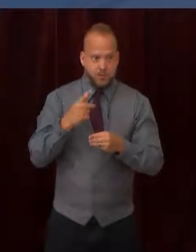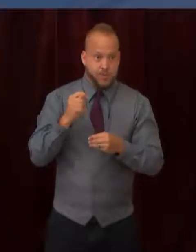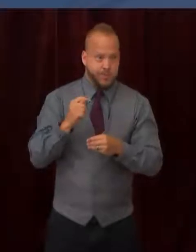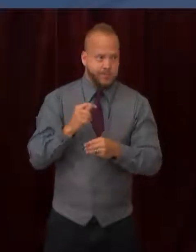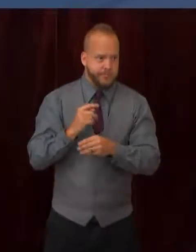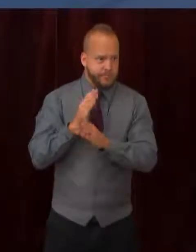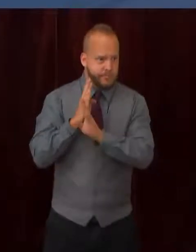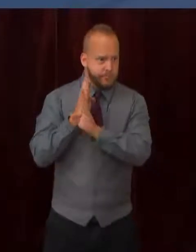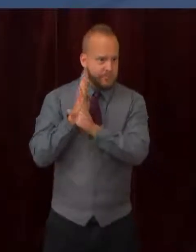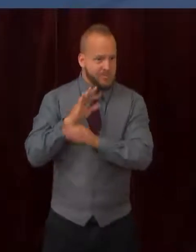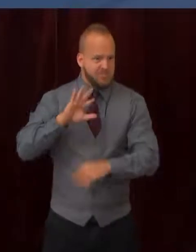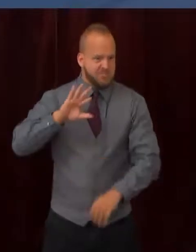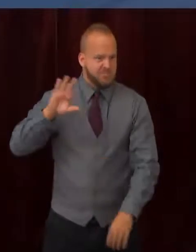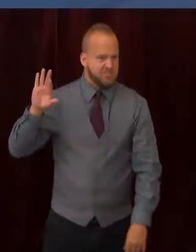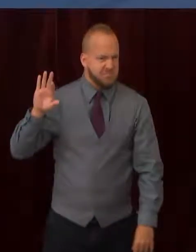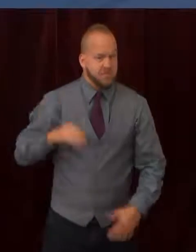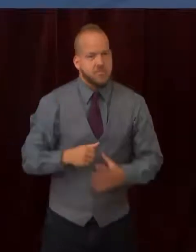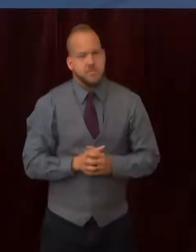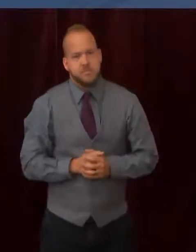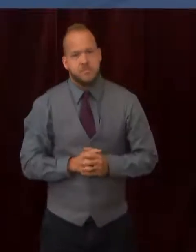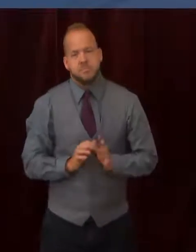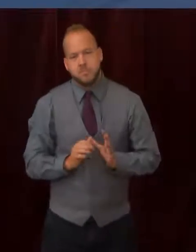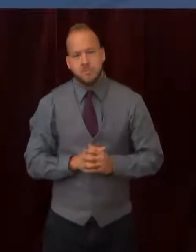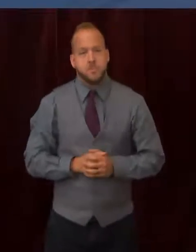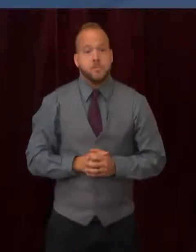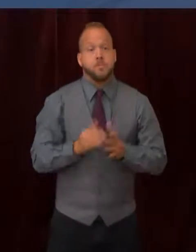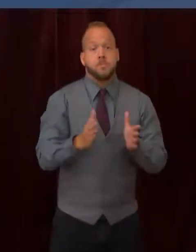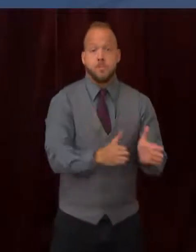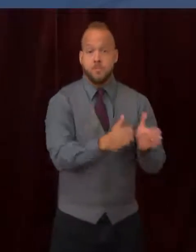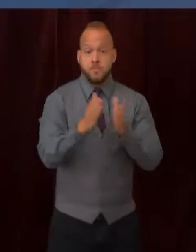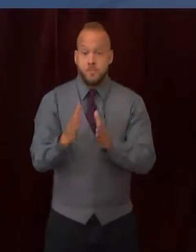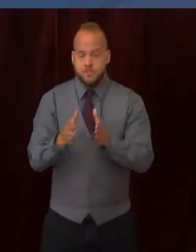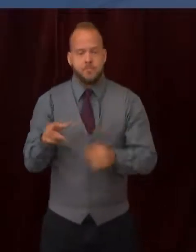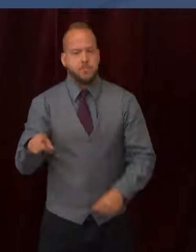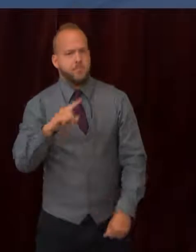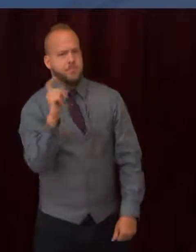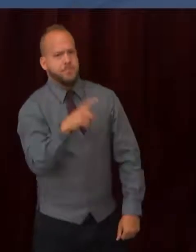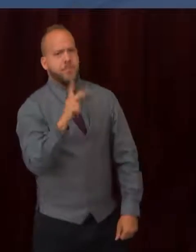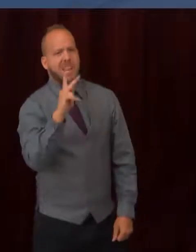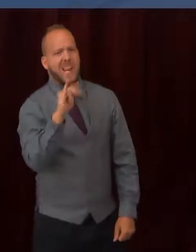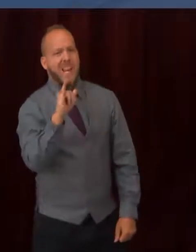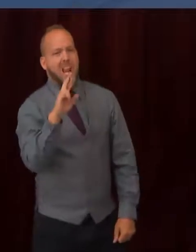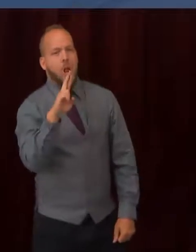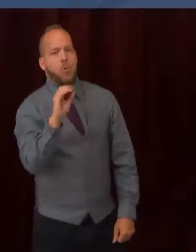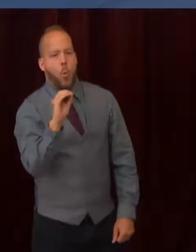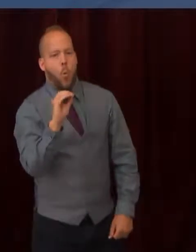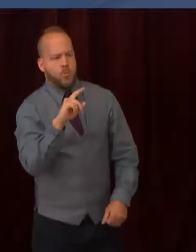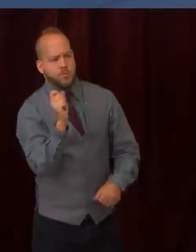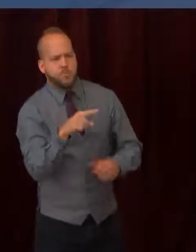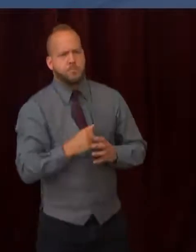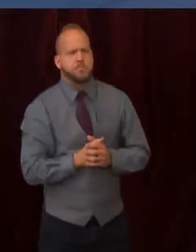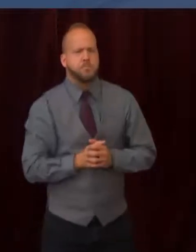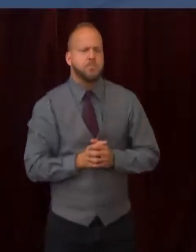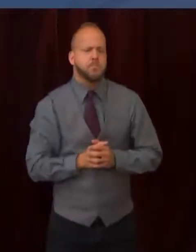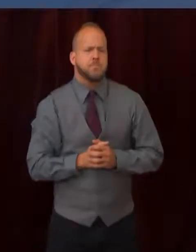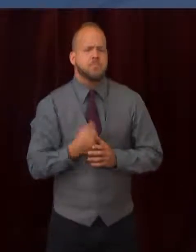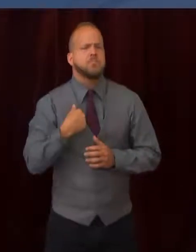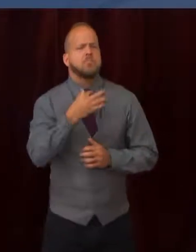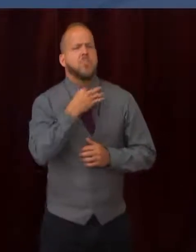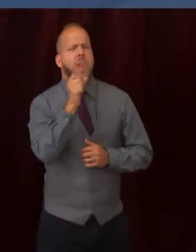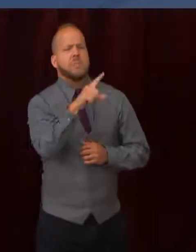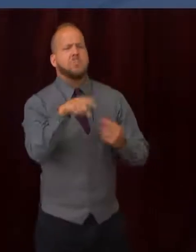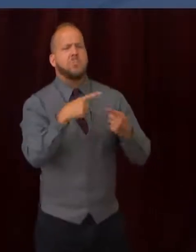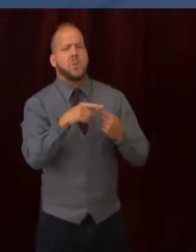general. First for you to follow up on what might take place in a special session. Is there anything, knowing the need